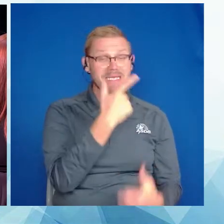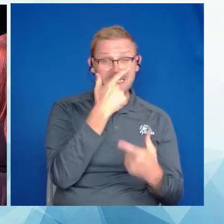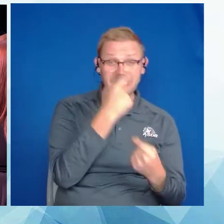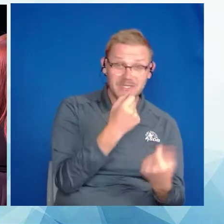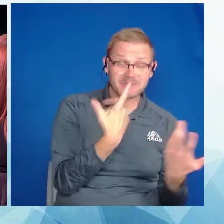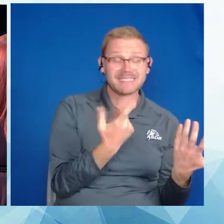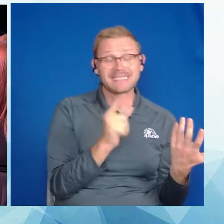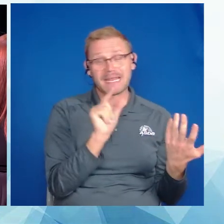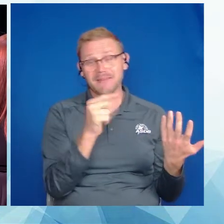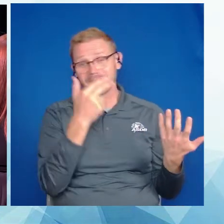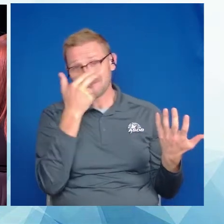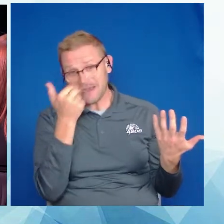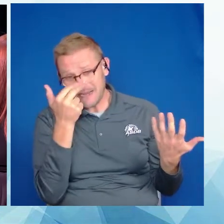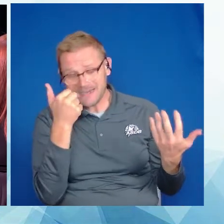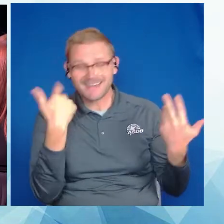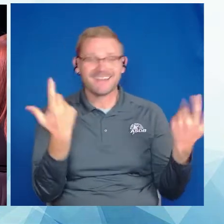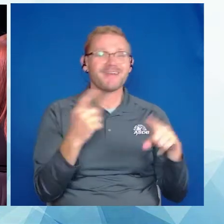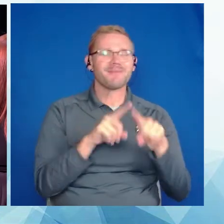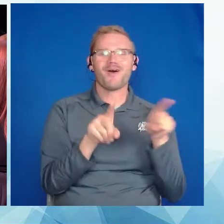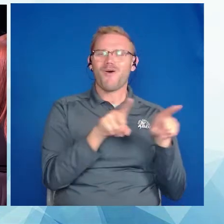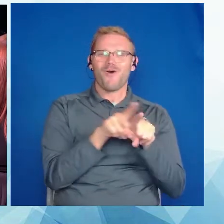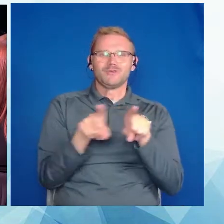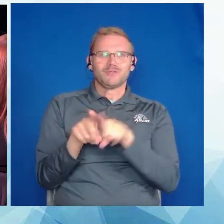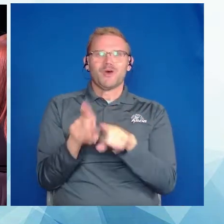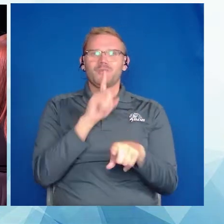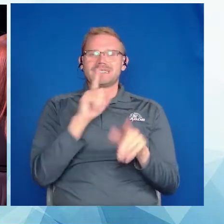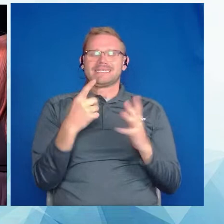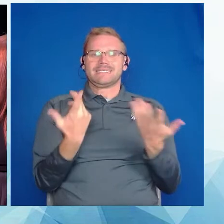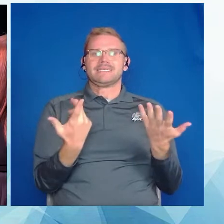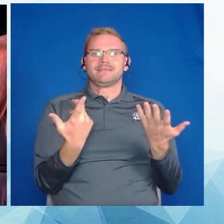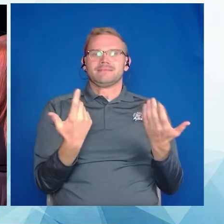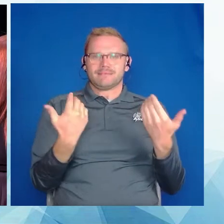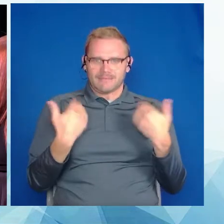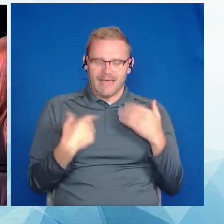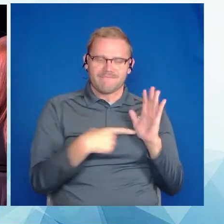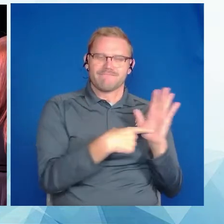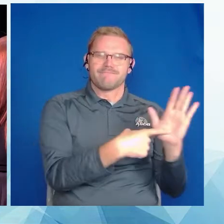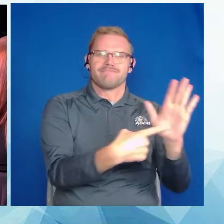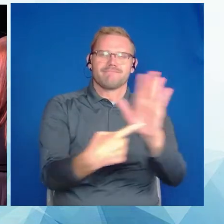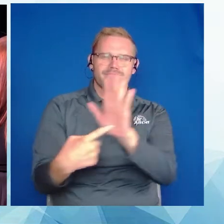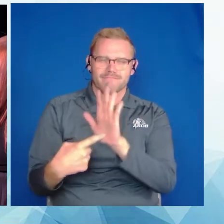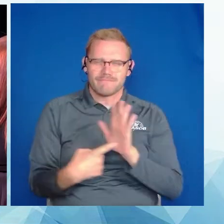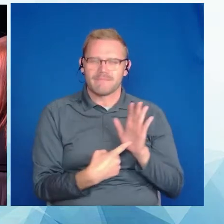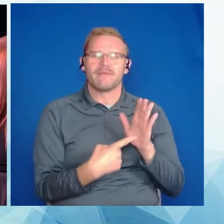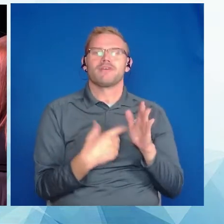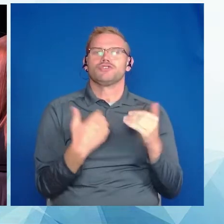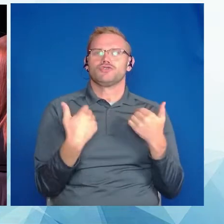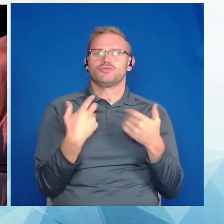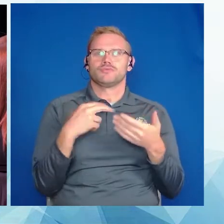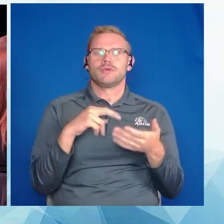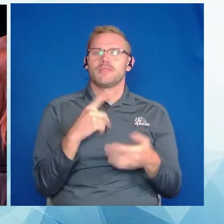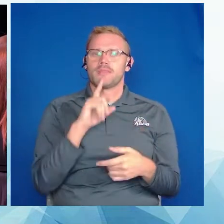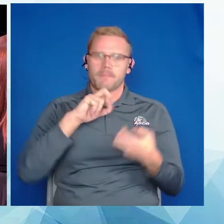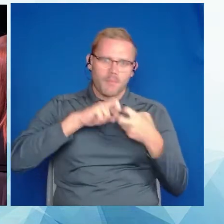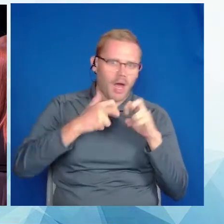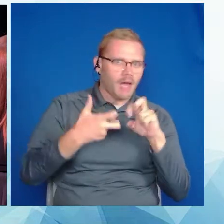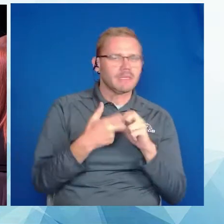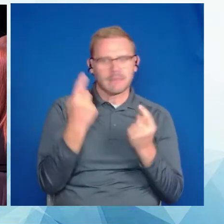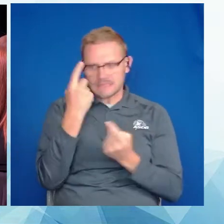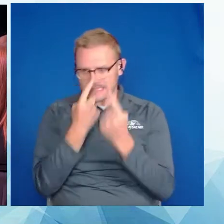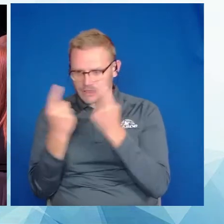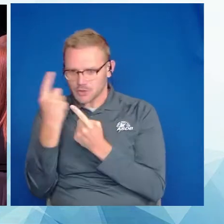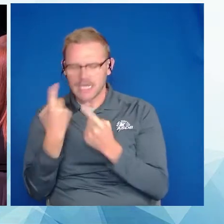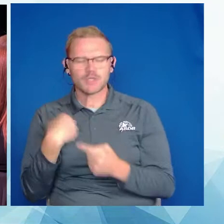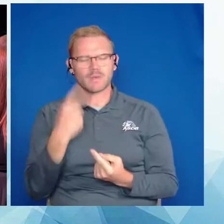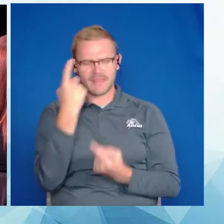little bit humorous, but also shows an analogy of the problems and considerations when we